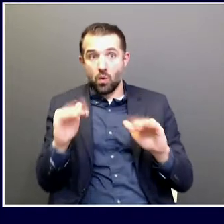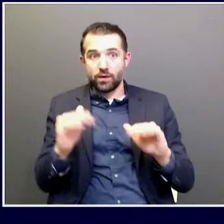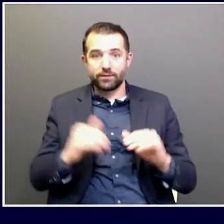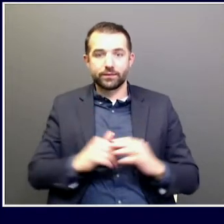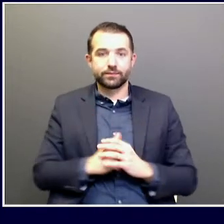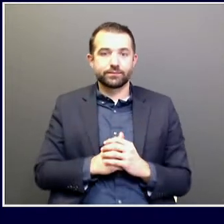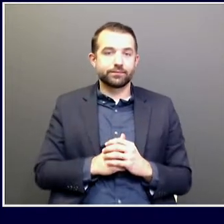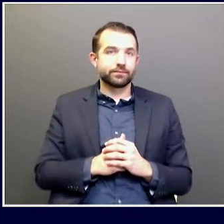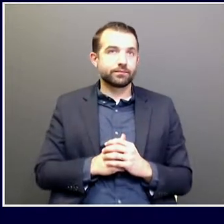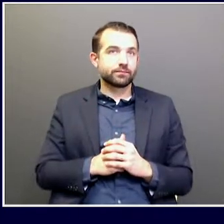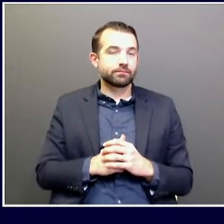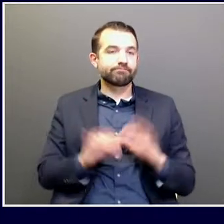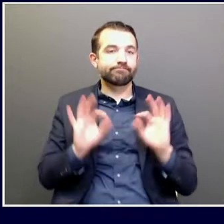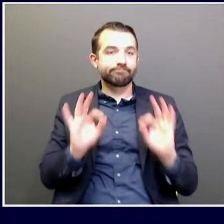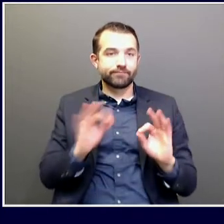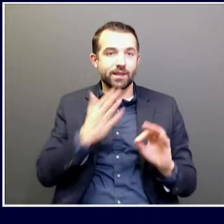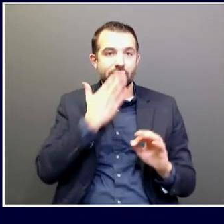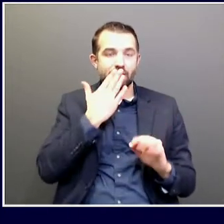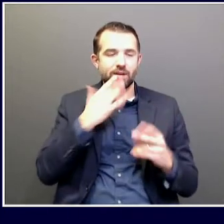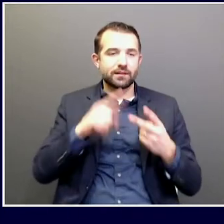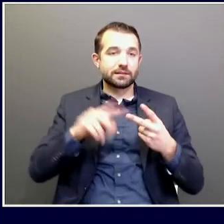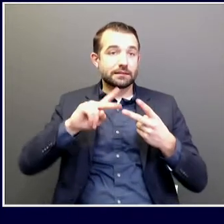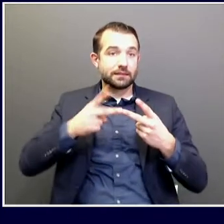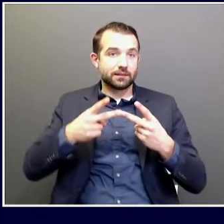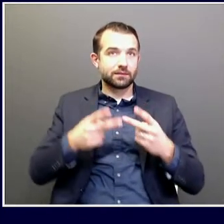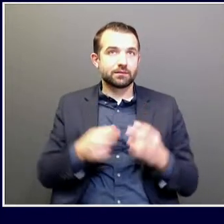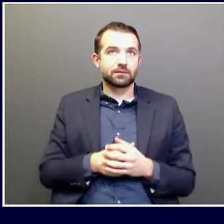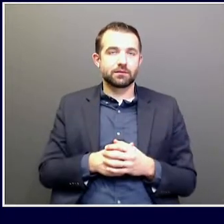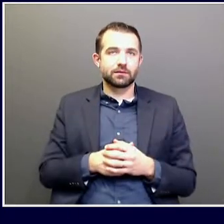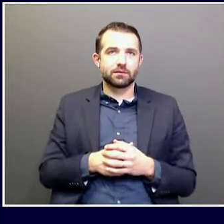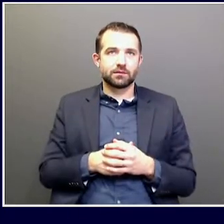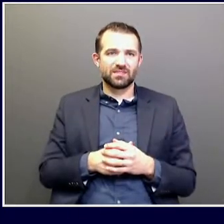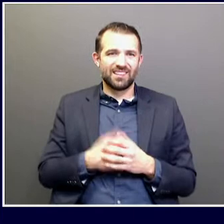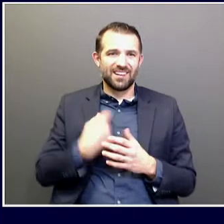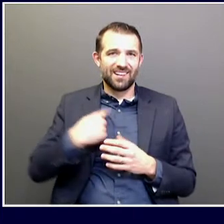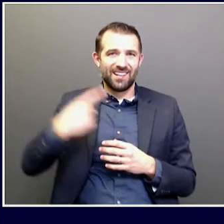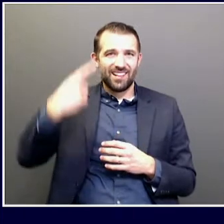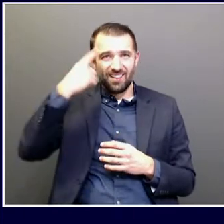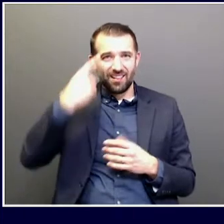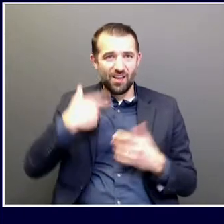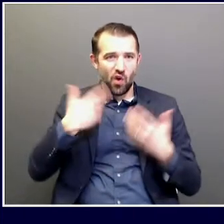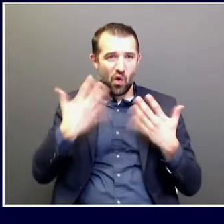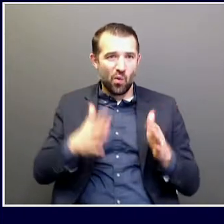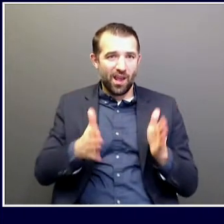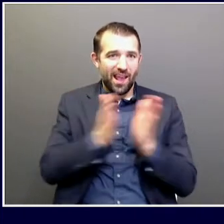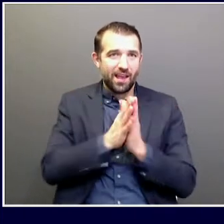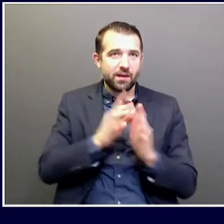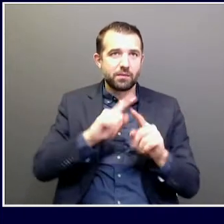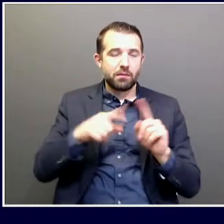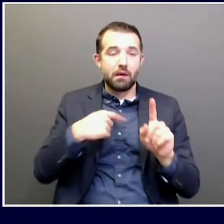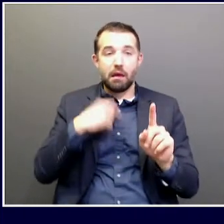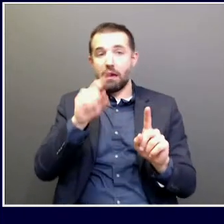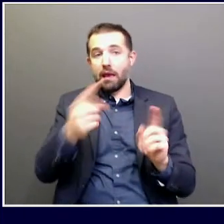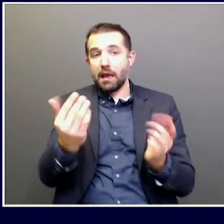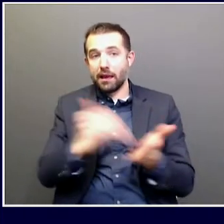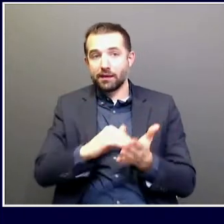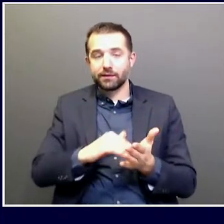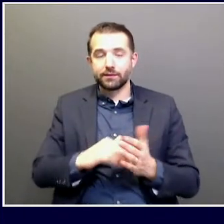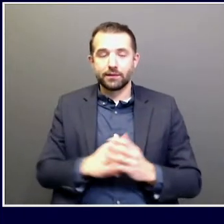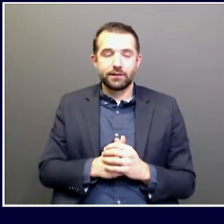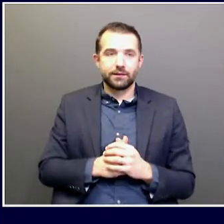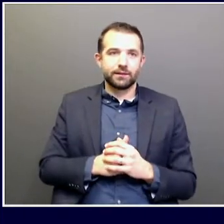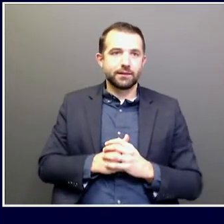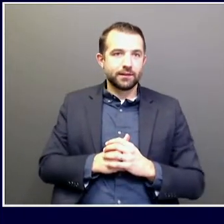Okay, thank you. And my second question, I believe this has been asked before, but I'll go ahead and ask it again. Are there